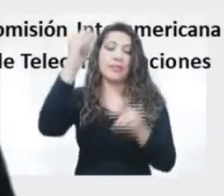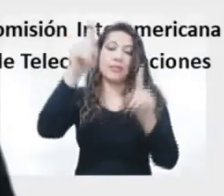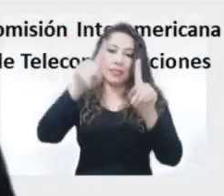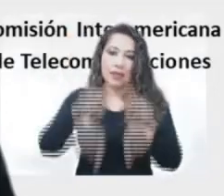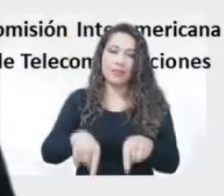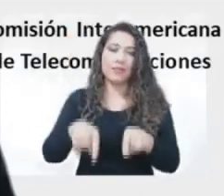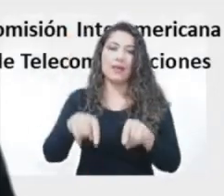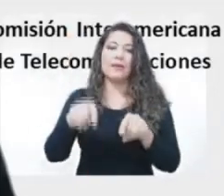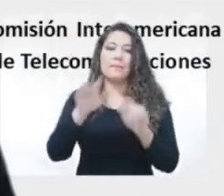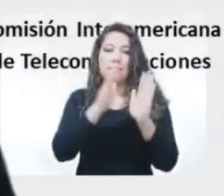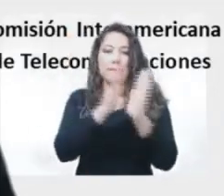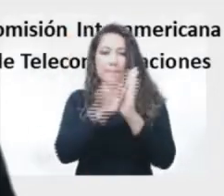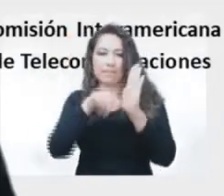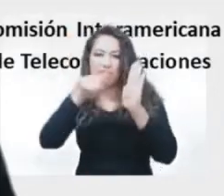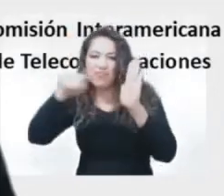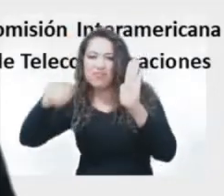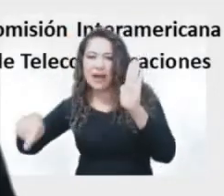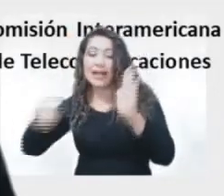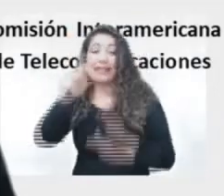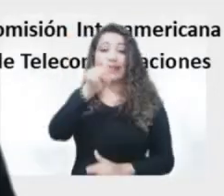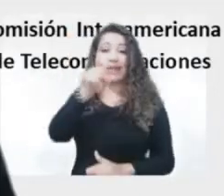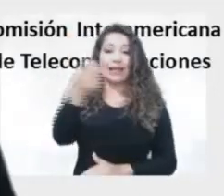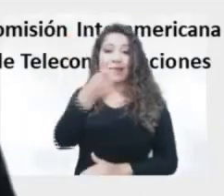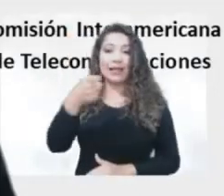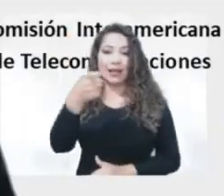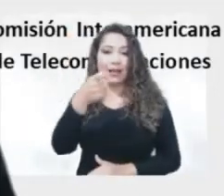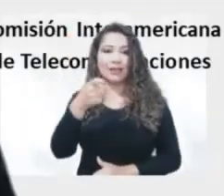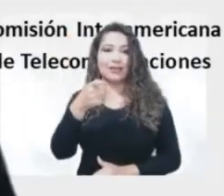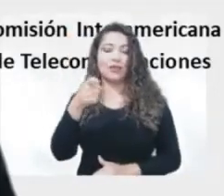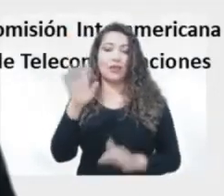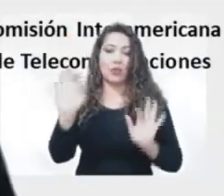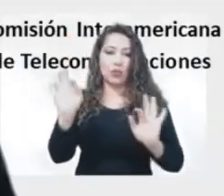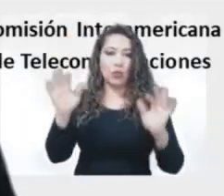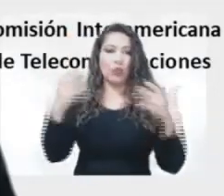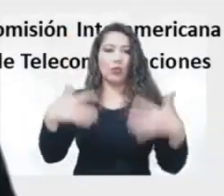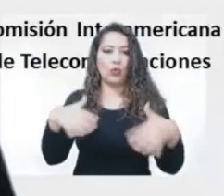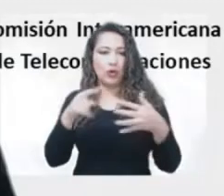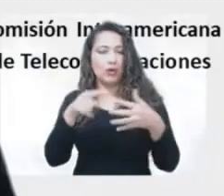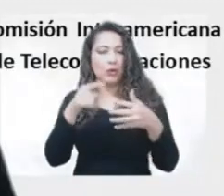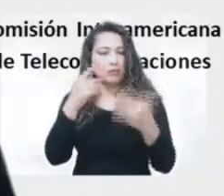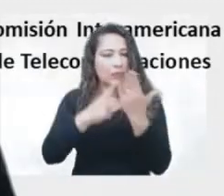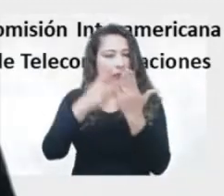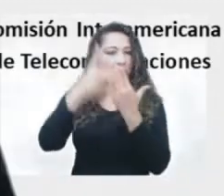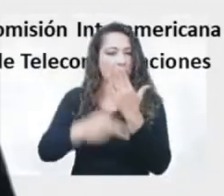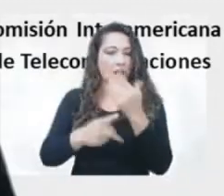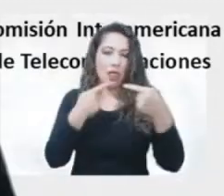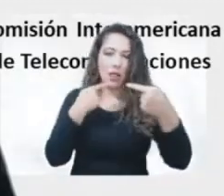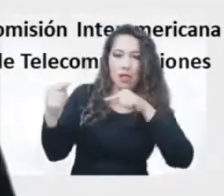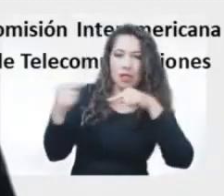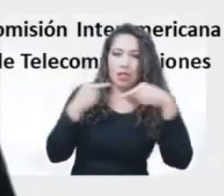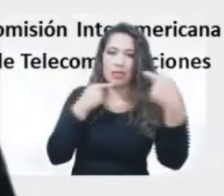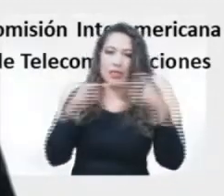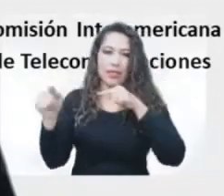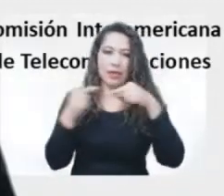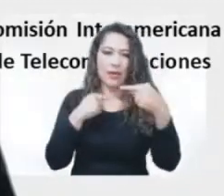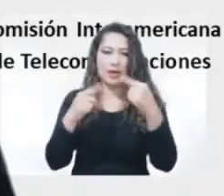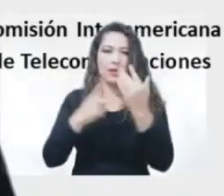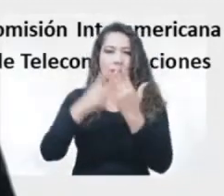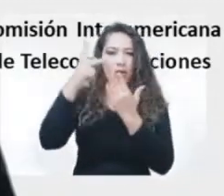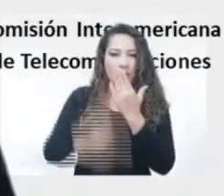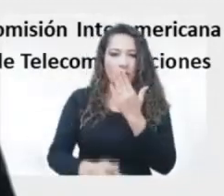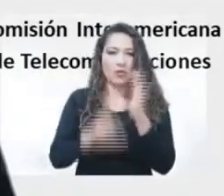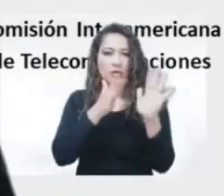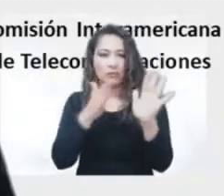the 6 GHz band for non-licensed use. Likewise, there is a debate about